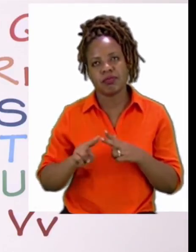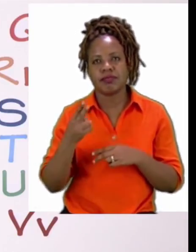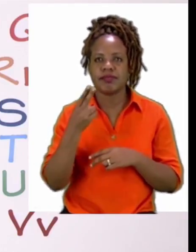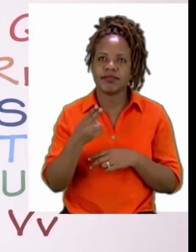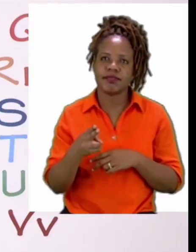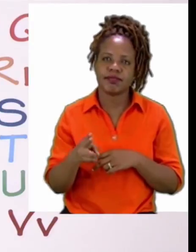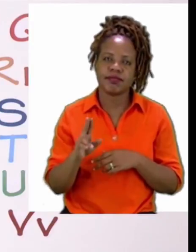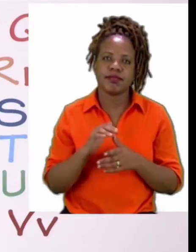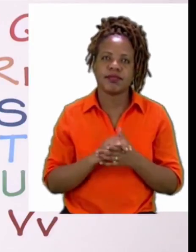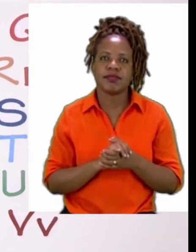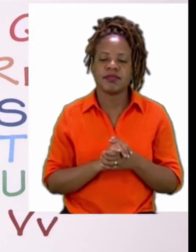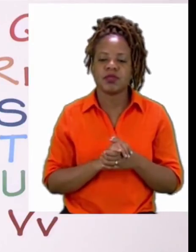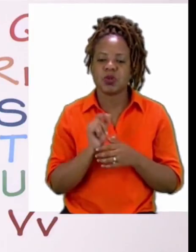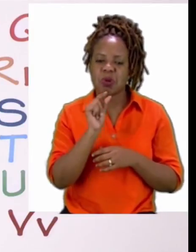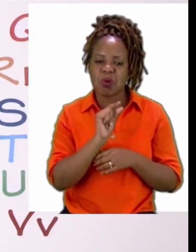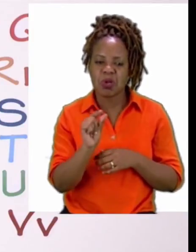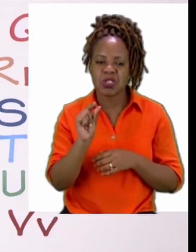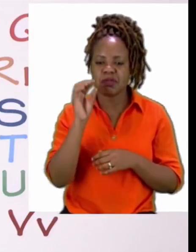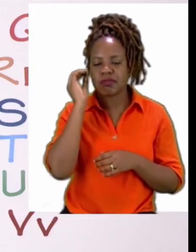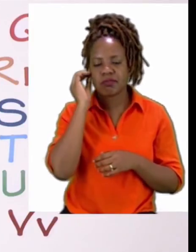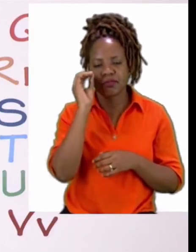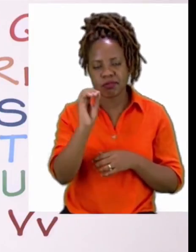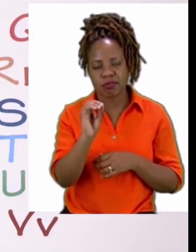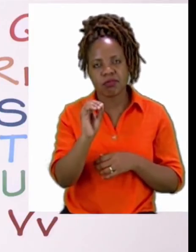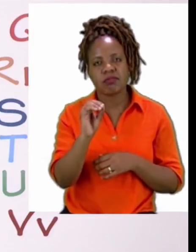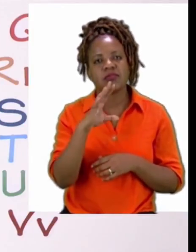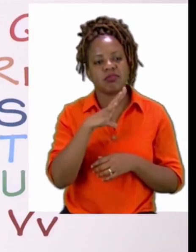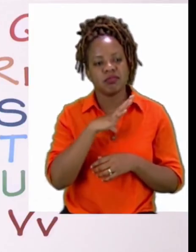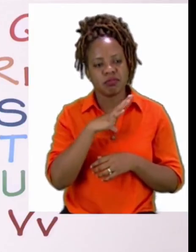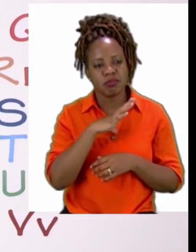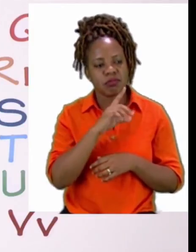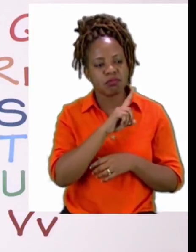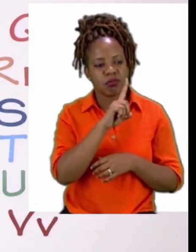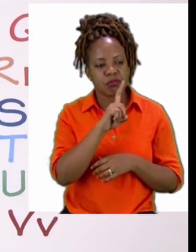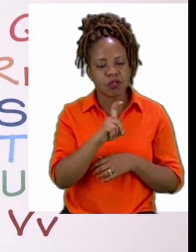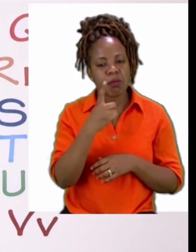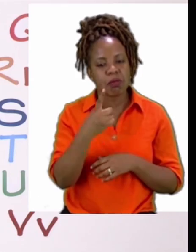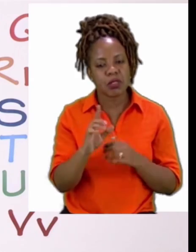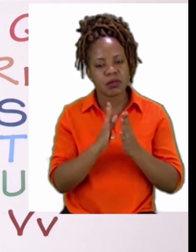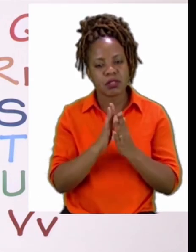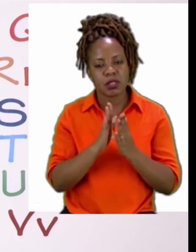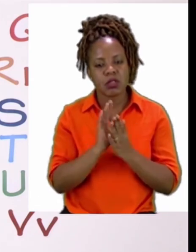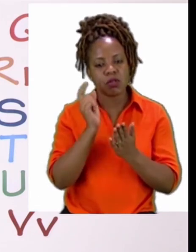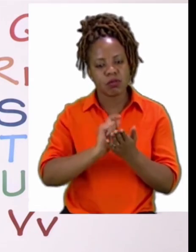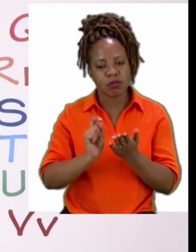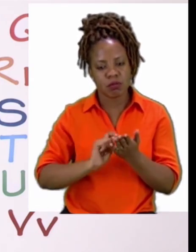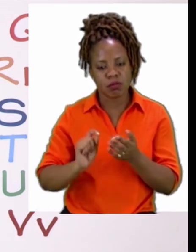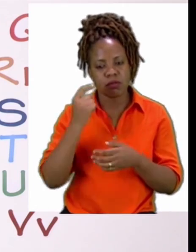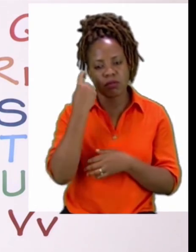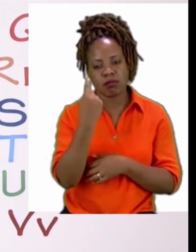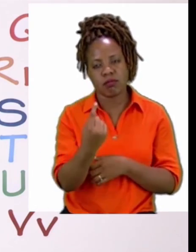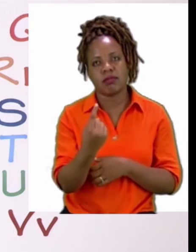words you don't know, it's okay to ask. Just make sure that you finish your exercise by yourself. I will see you